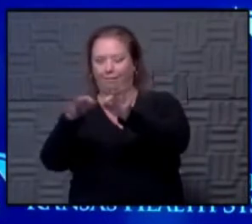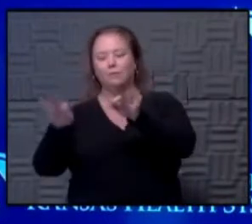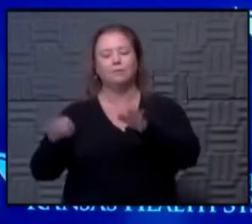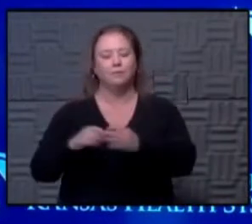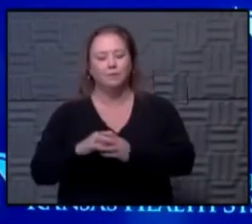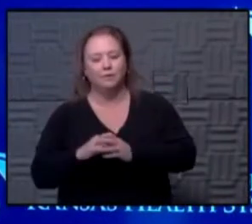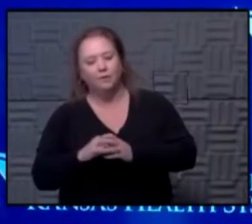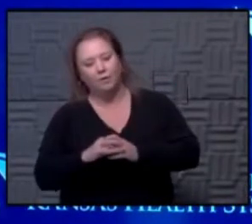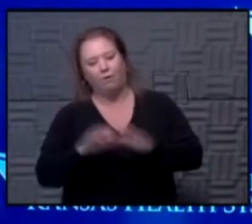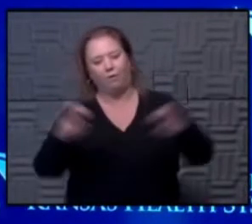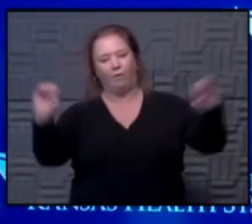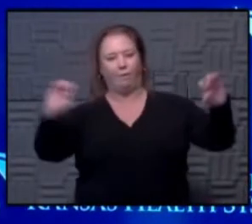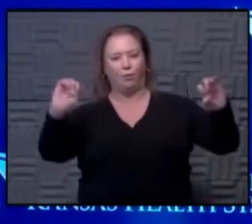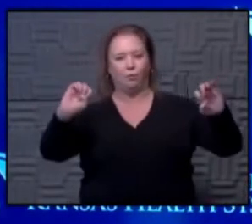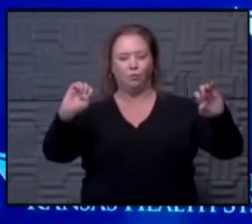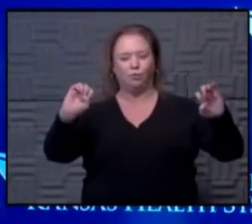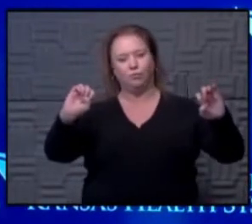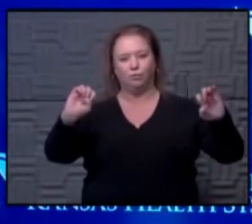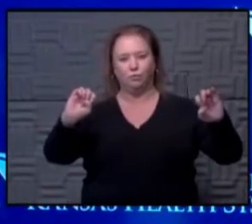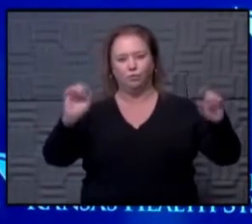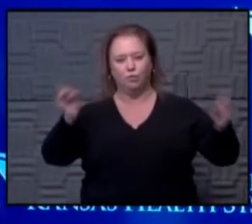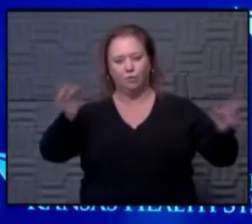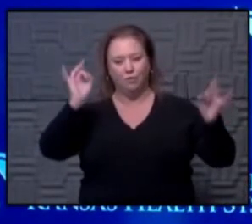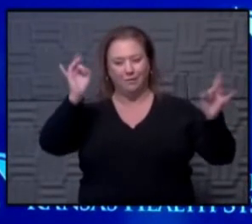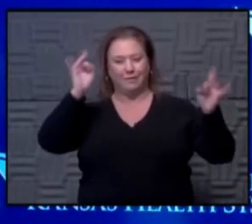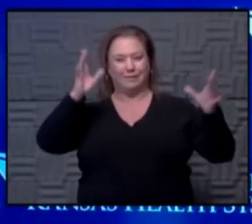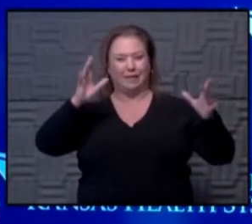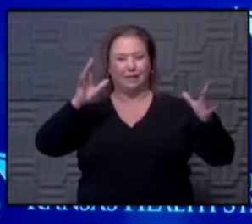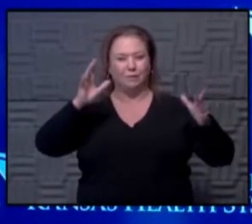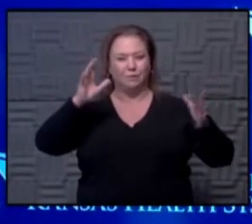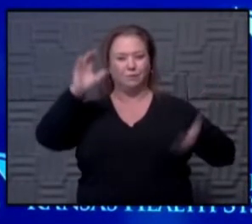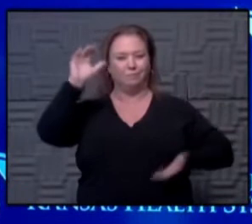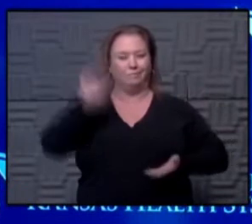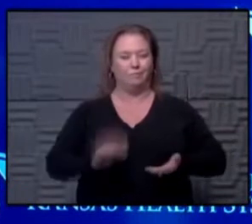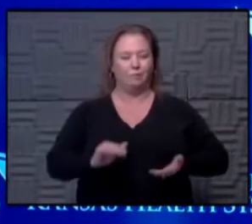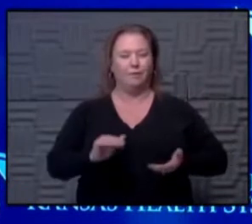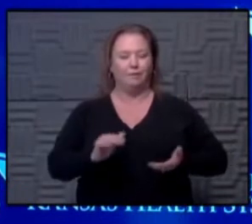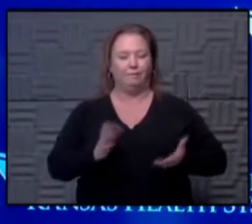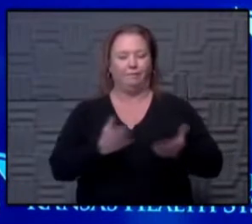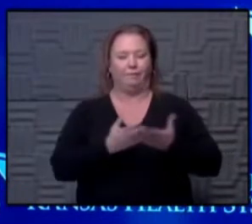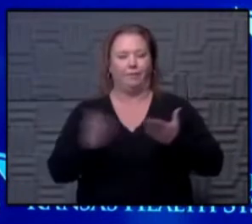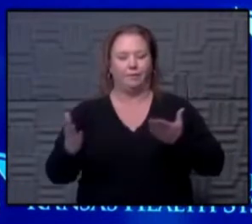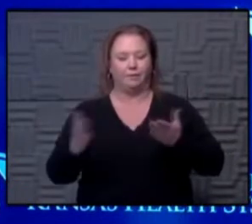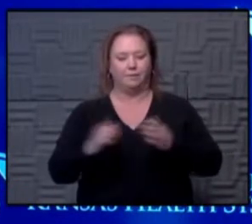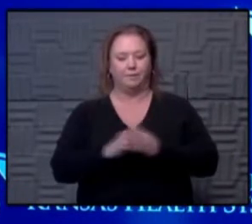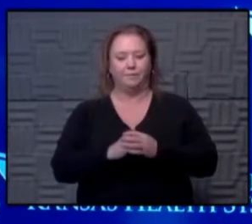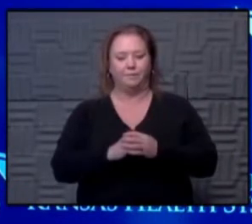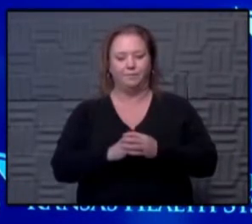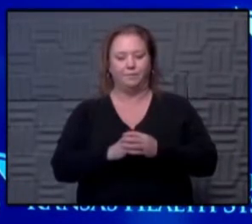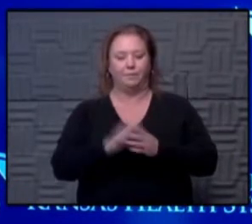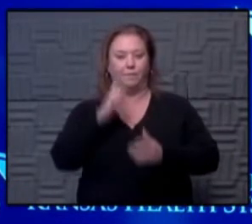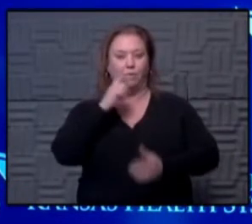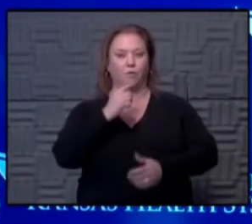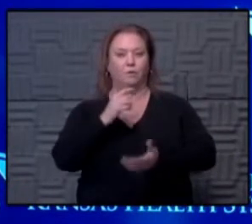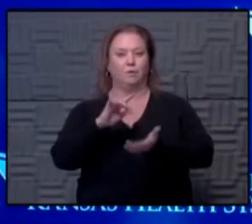sort of emergency or disaster relief measures that were taken for drug manufacturers or other industry